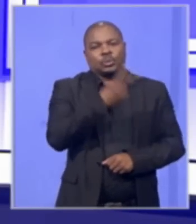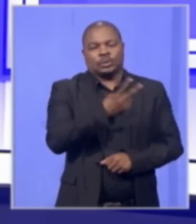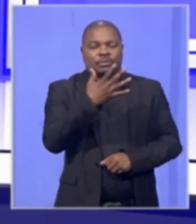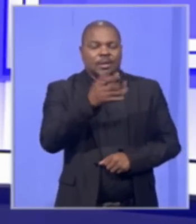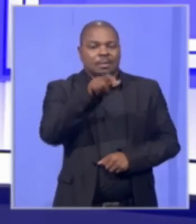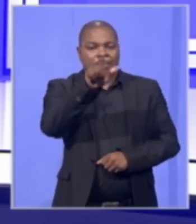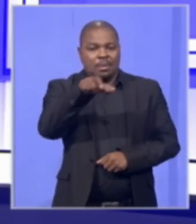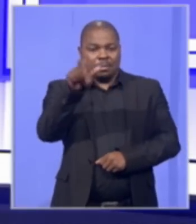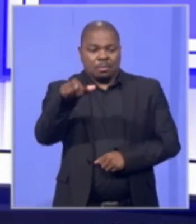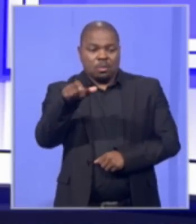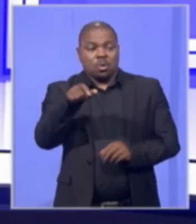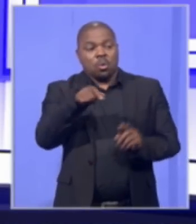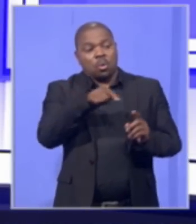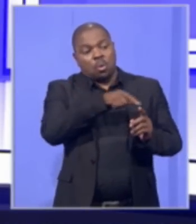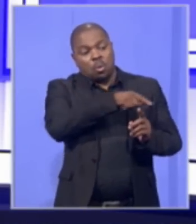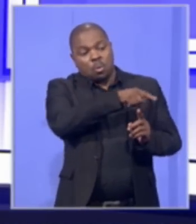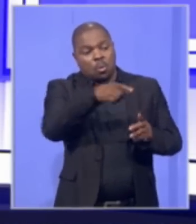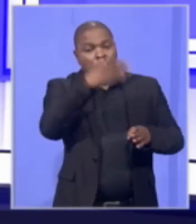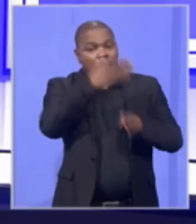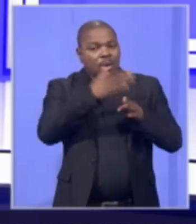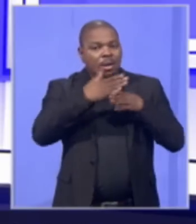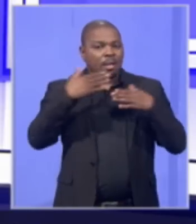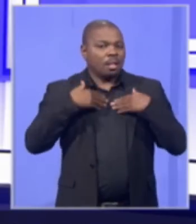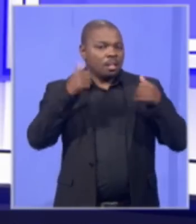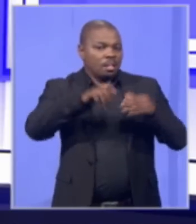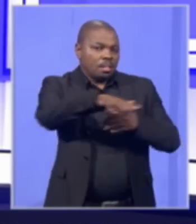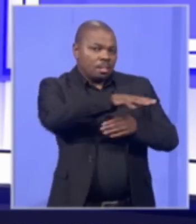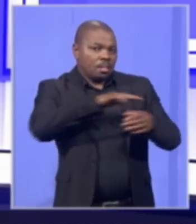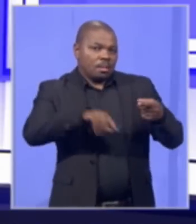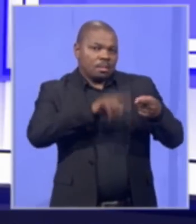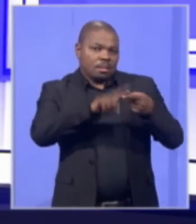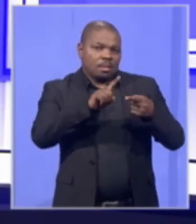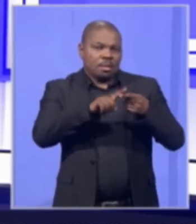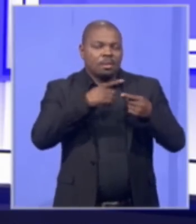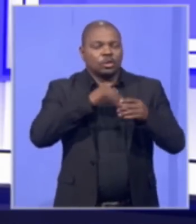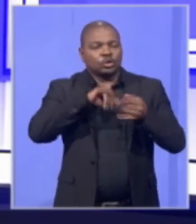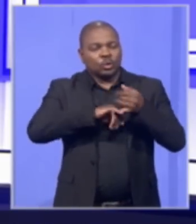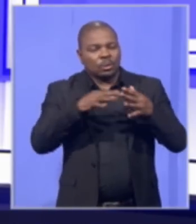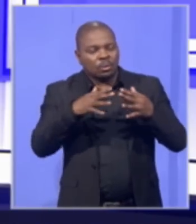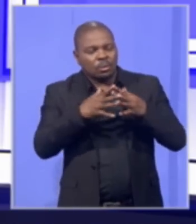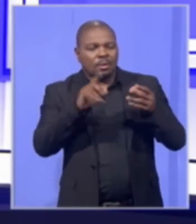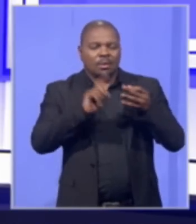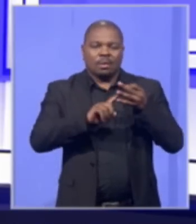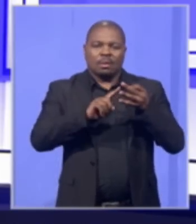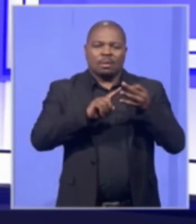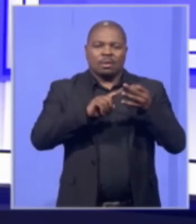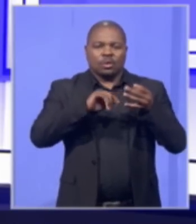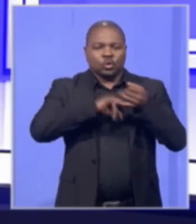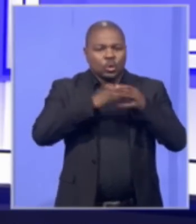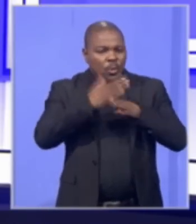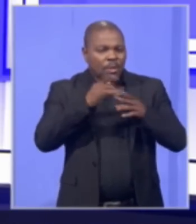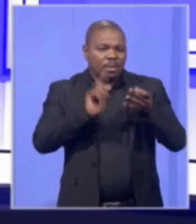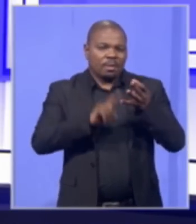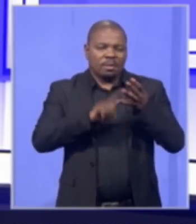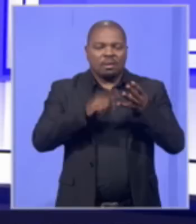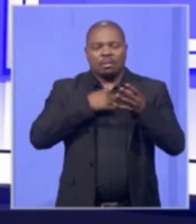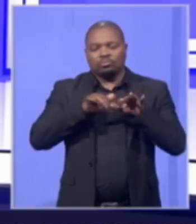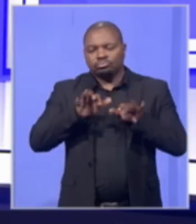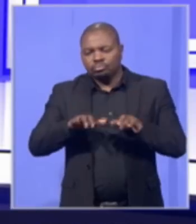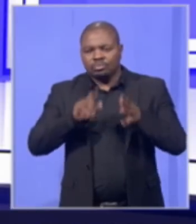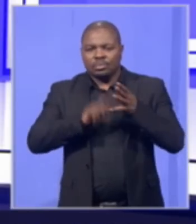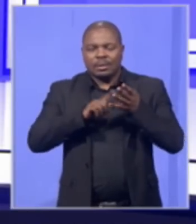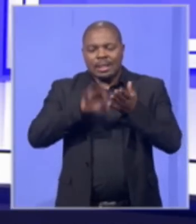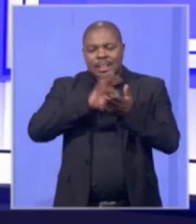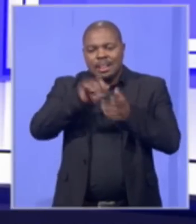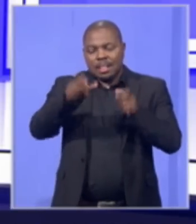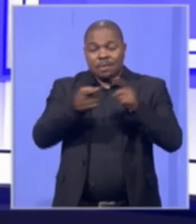725 ba tlhokomelo ya boitekanelo ba direle loago data captures ga mmogo le ba phepafatsi kwa profenseng ya